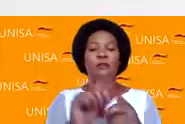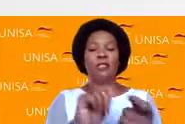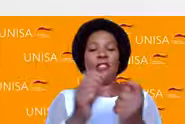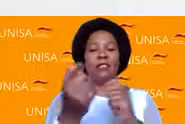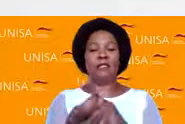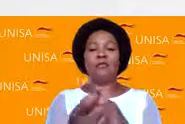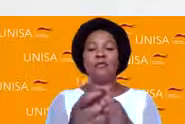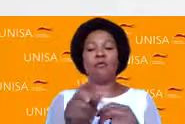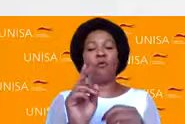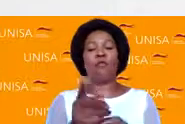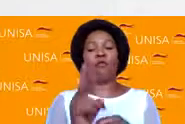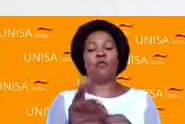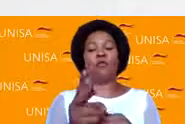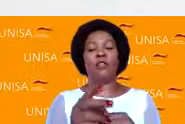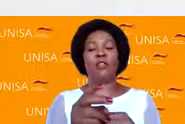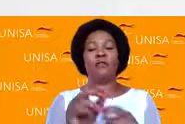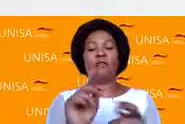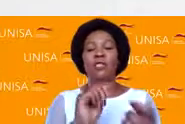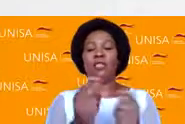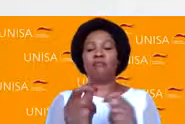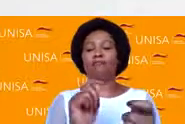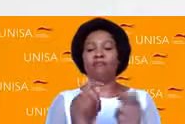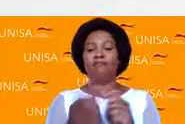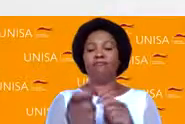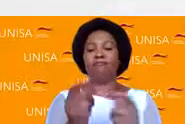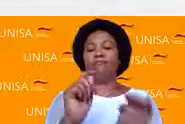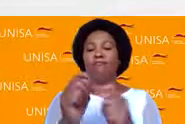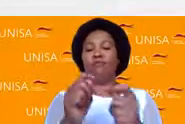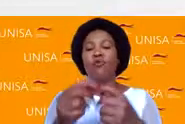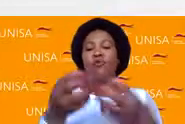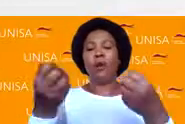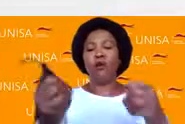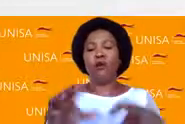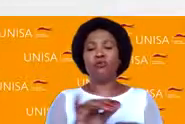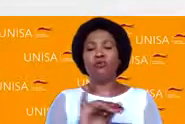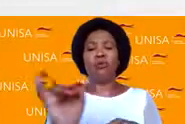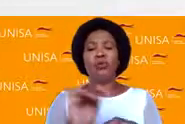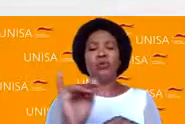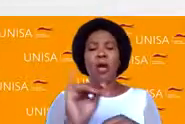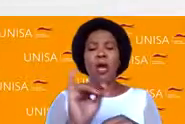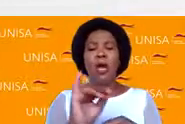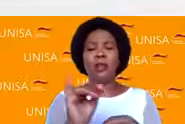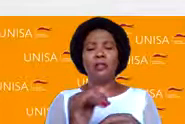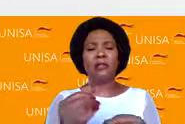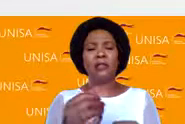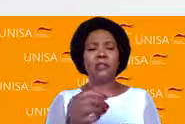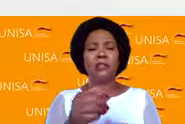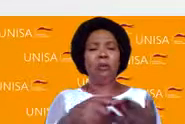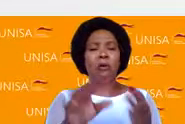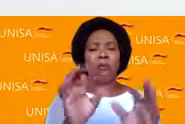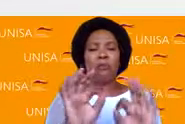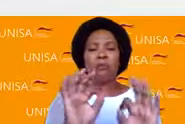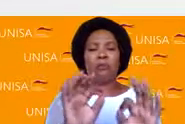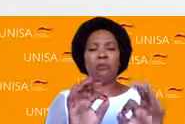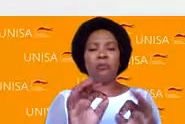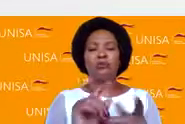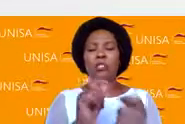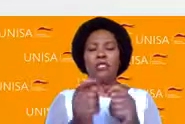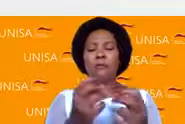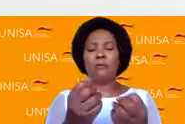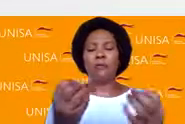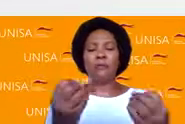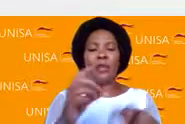if you now change a couple of times, you might get lost on which one you used the most recent, and then you have to go through the whole forgotten